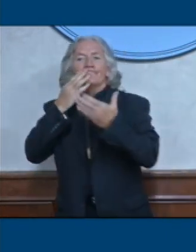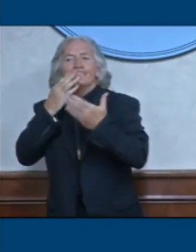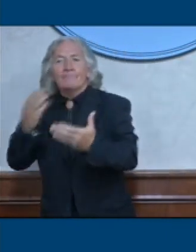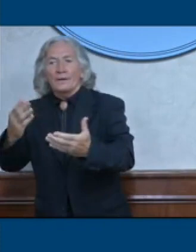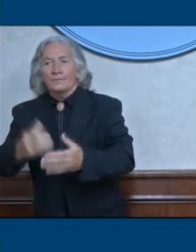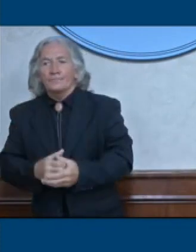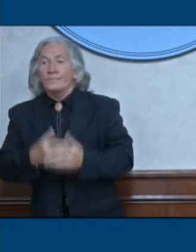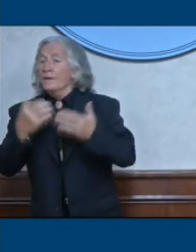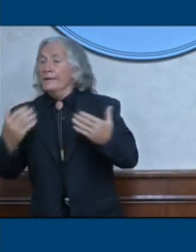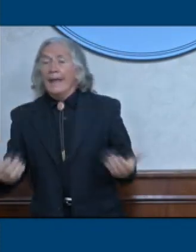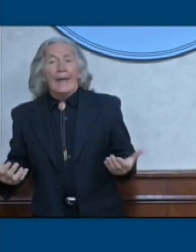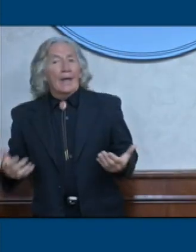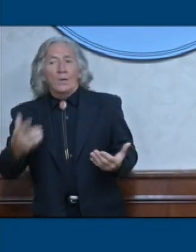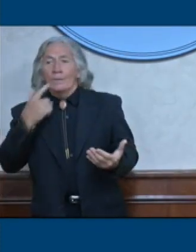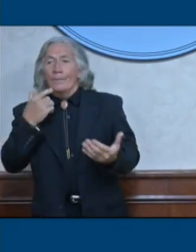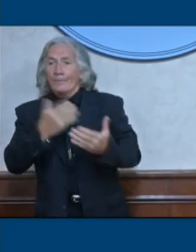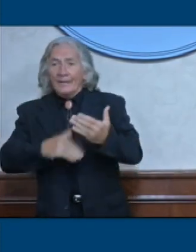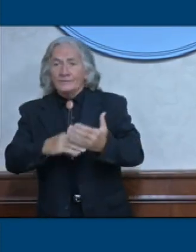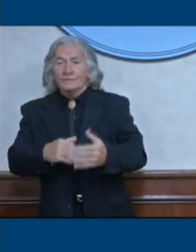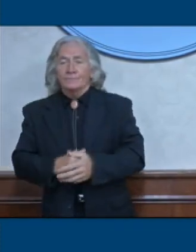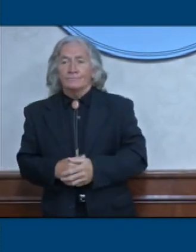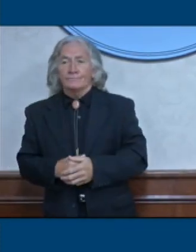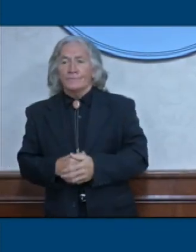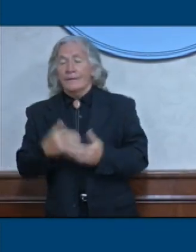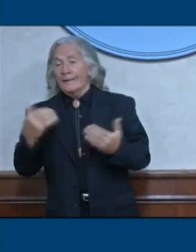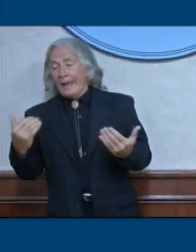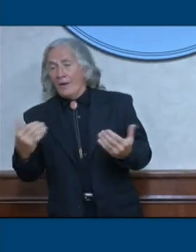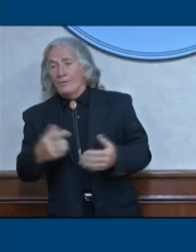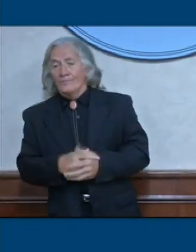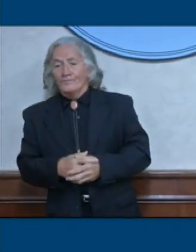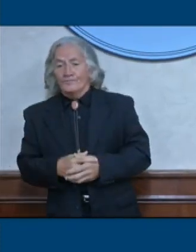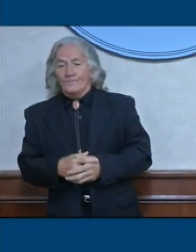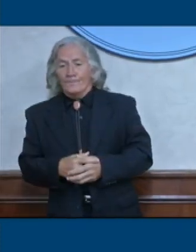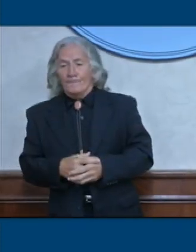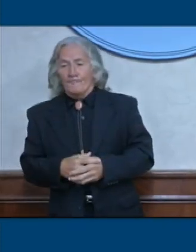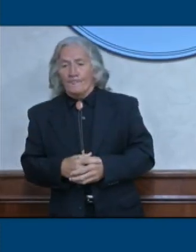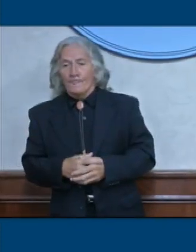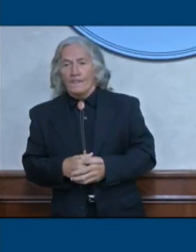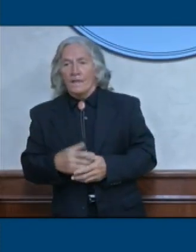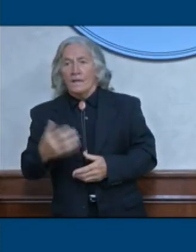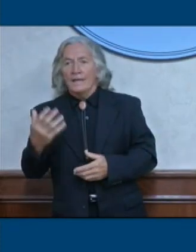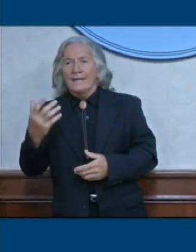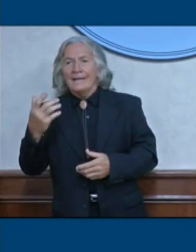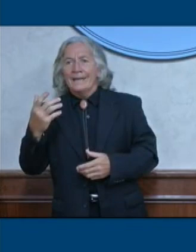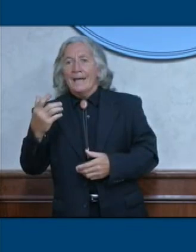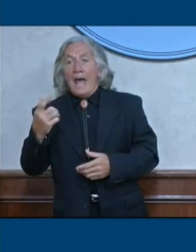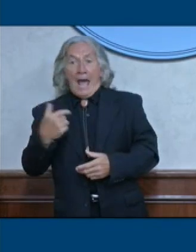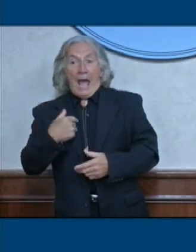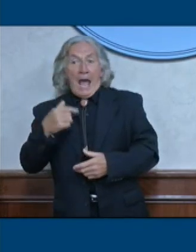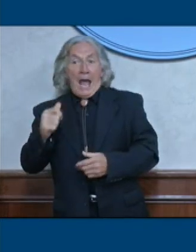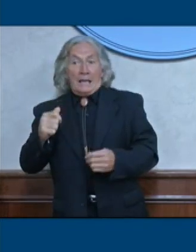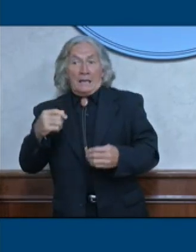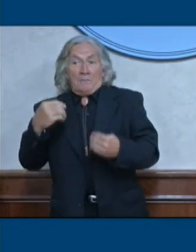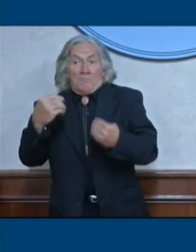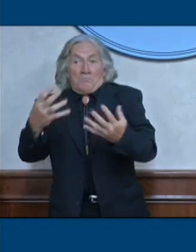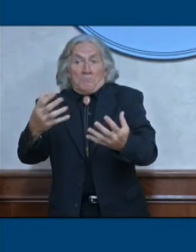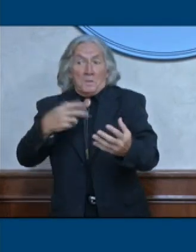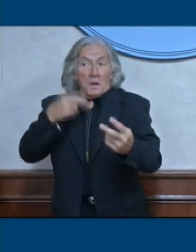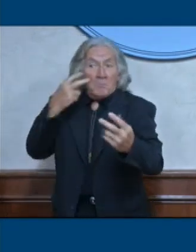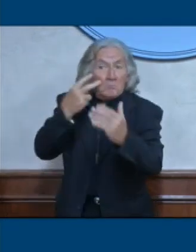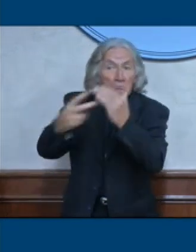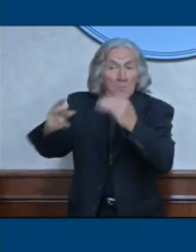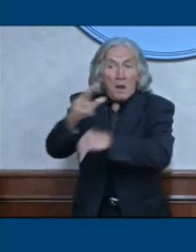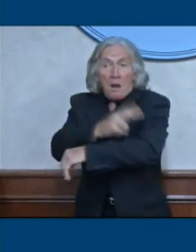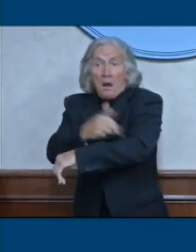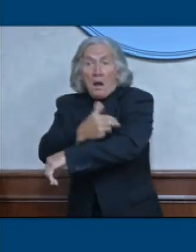So the bottom line is this, and that is the increased occupancy of hospital